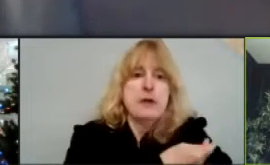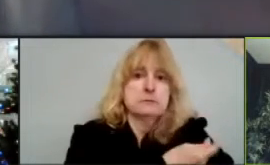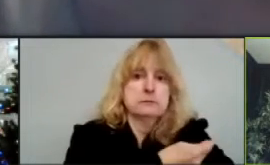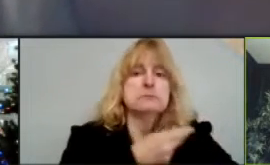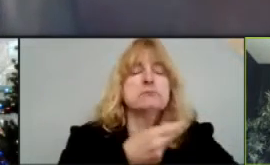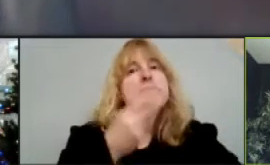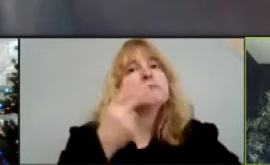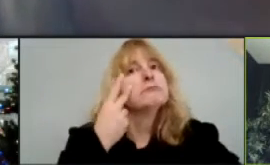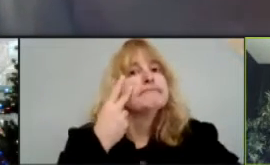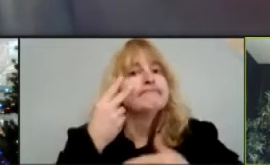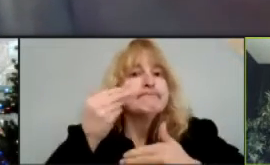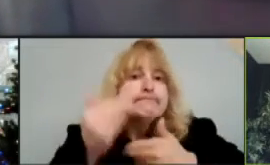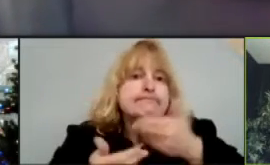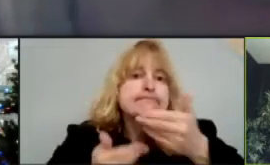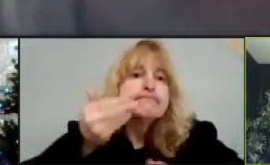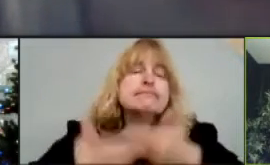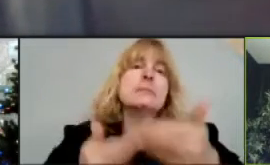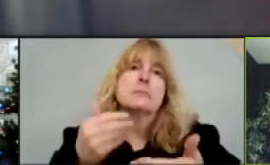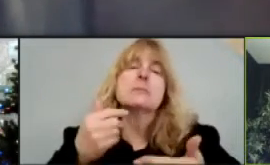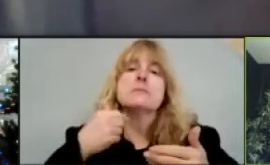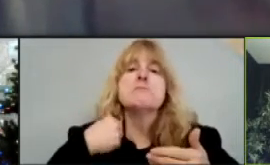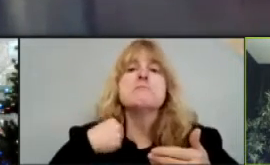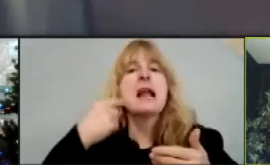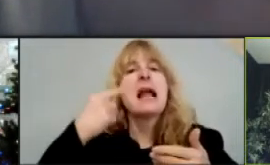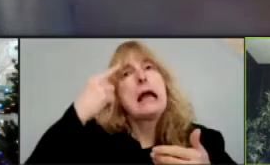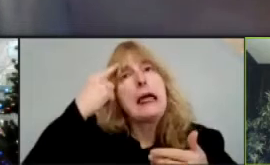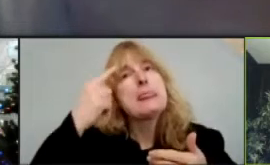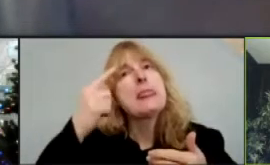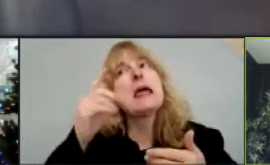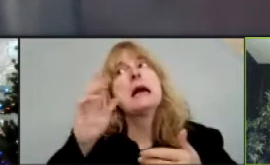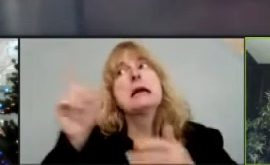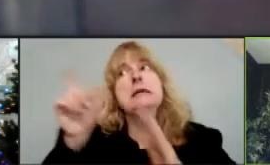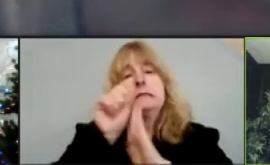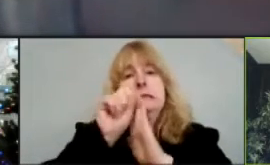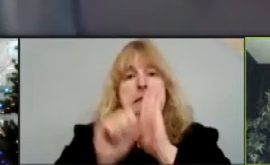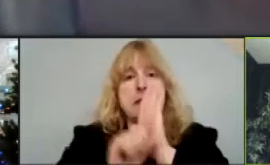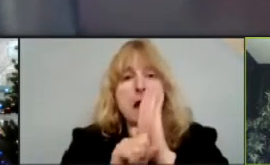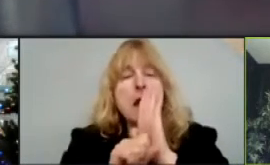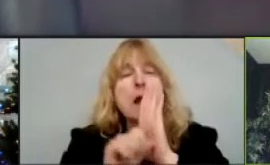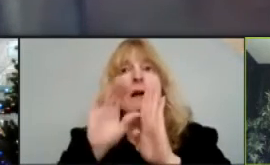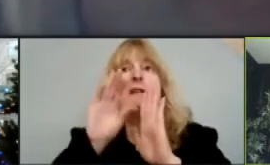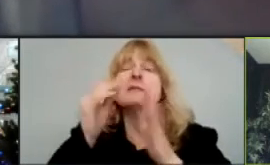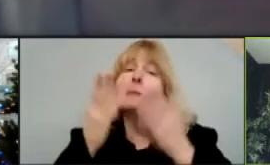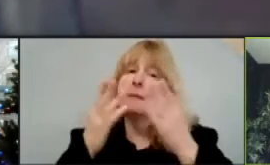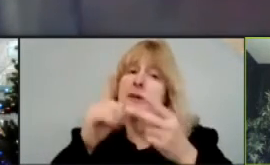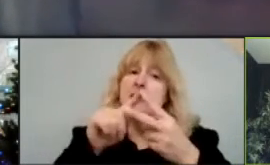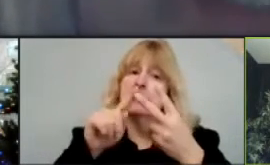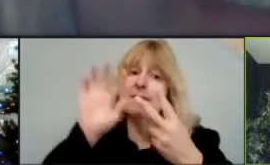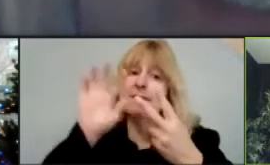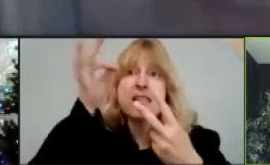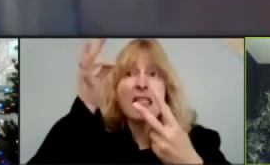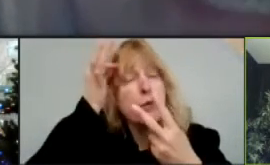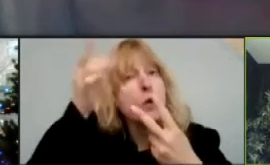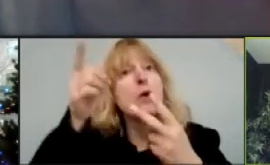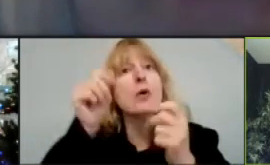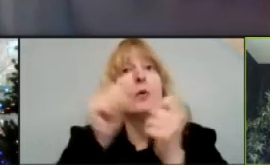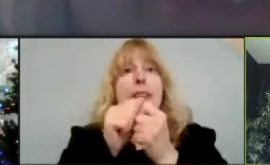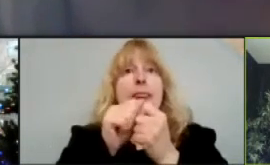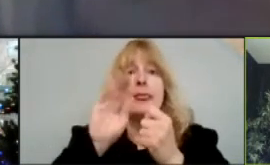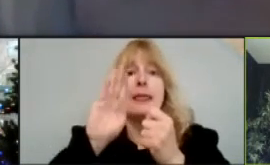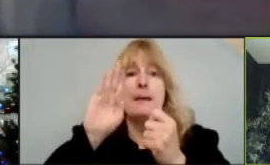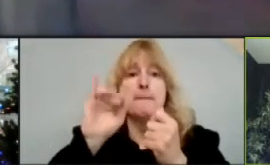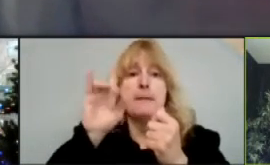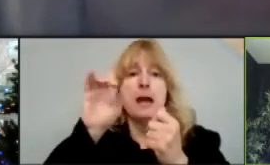that we're going to see a movement at the state level and even at the federal level with President-elect Biden